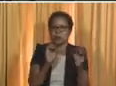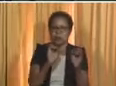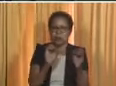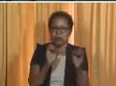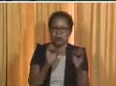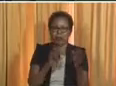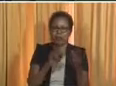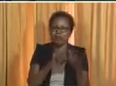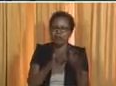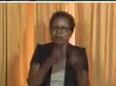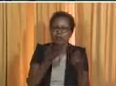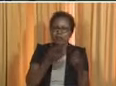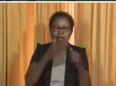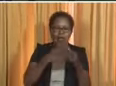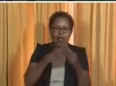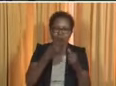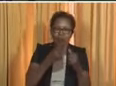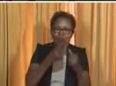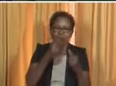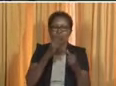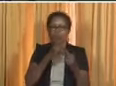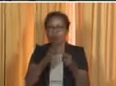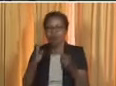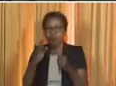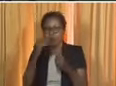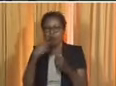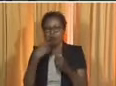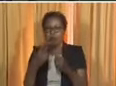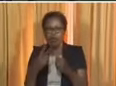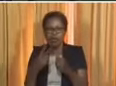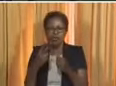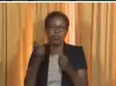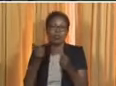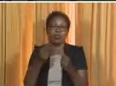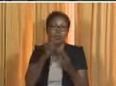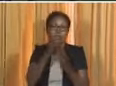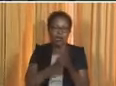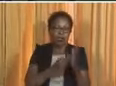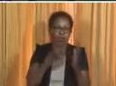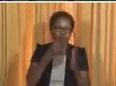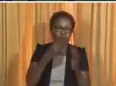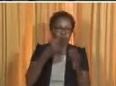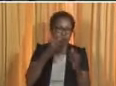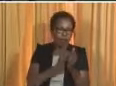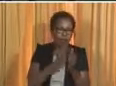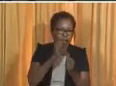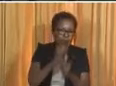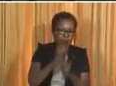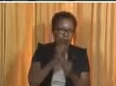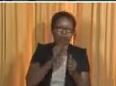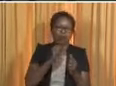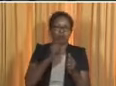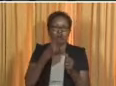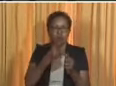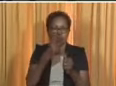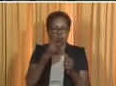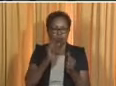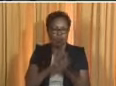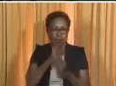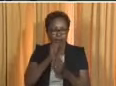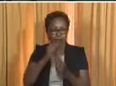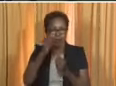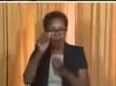namely amendments to Articles 91, 200, and the repeal and replacement of Article 218, insertion of 218A, amendments to